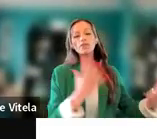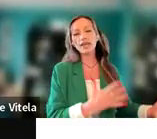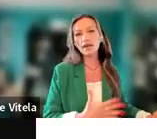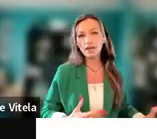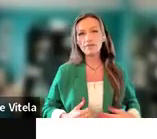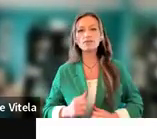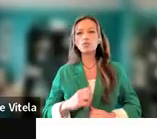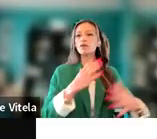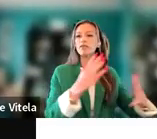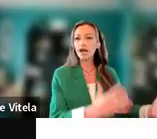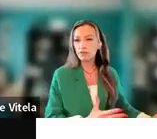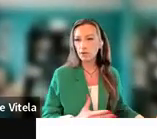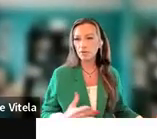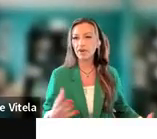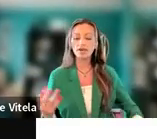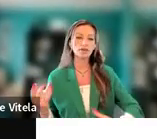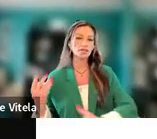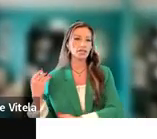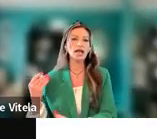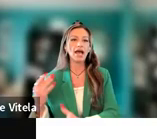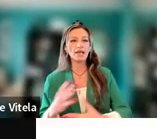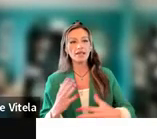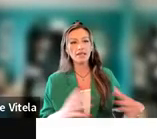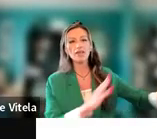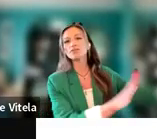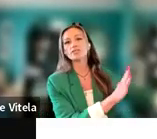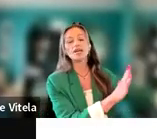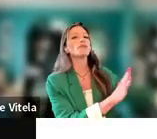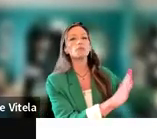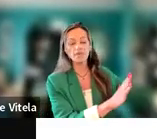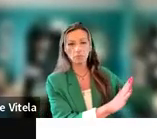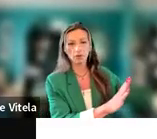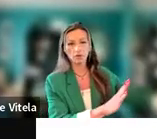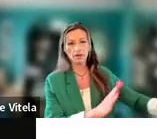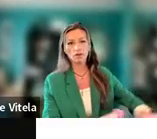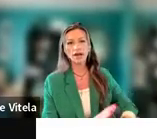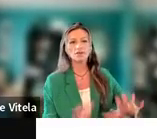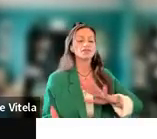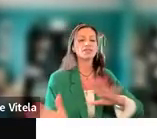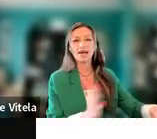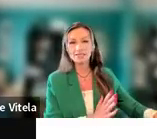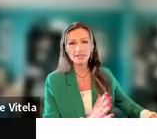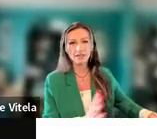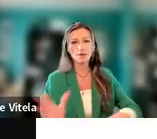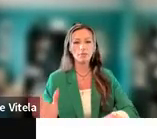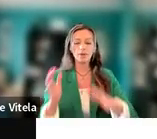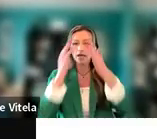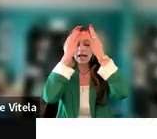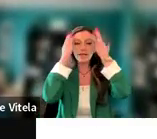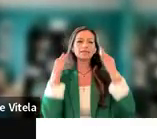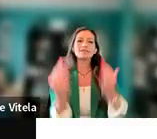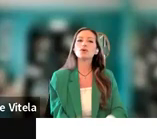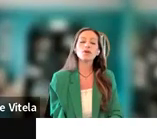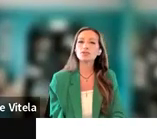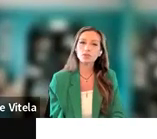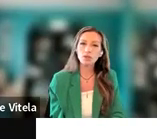that we're the caregivers, we're the healthcare providers, and then there's these other people. Right? There's this us and them.